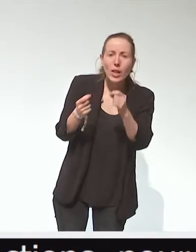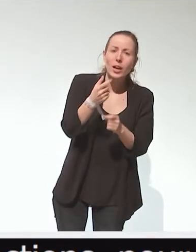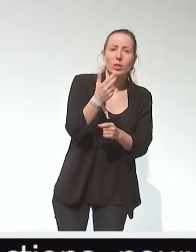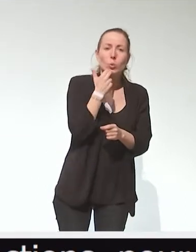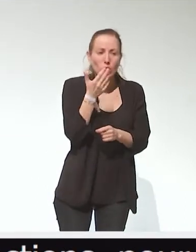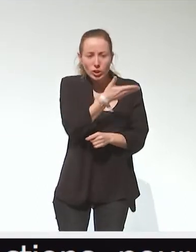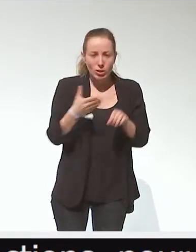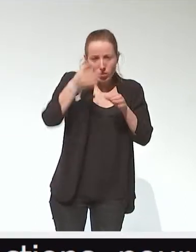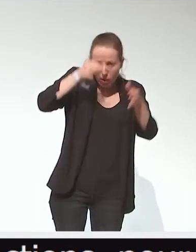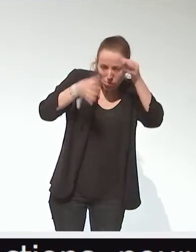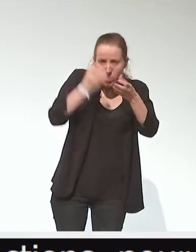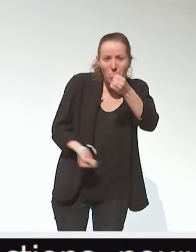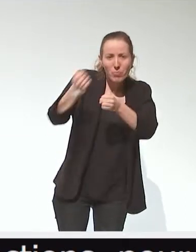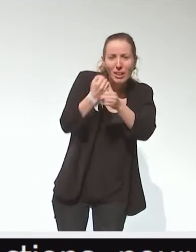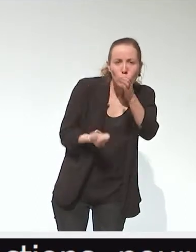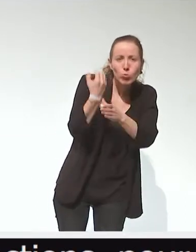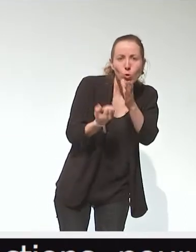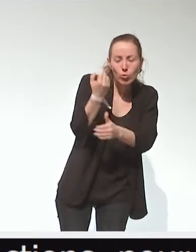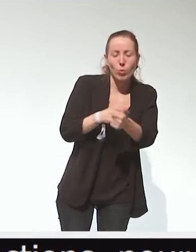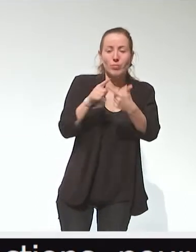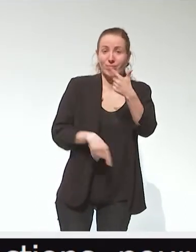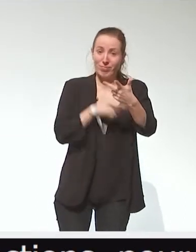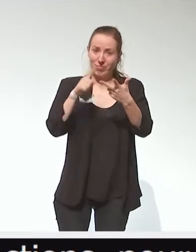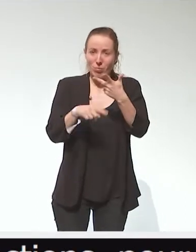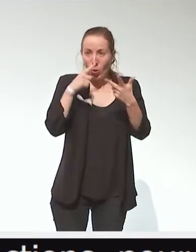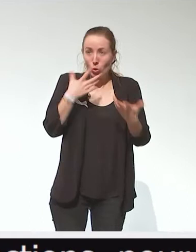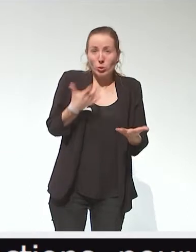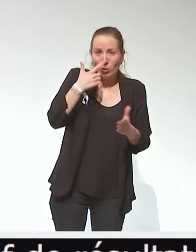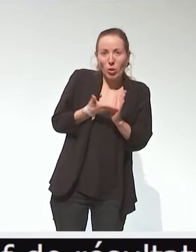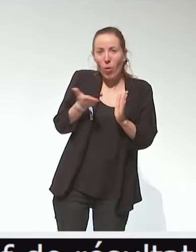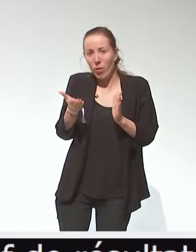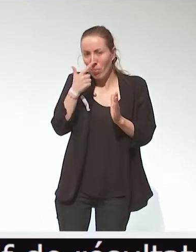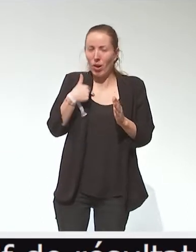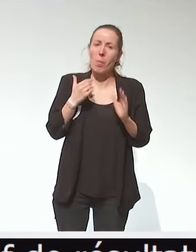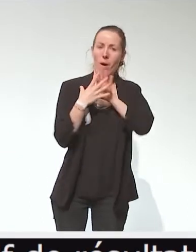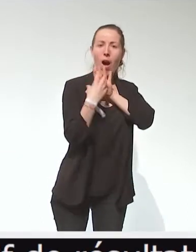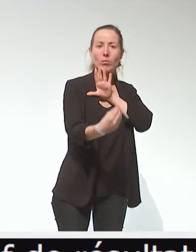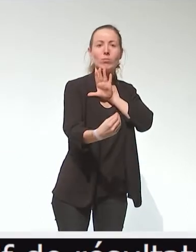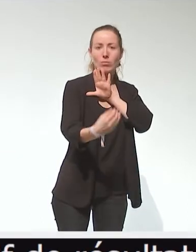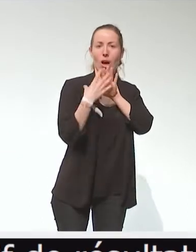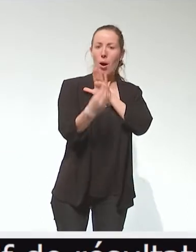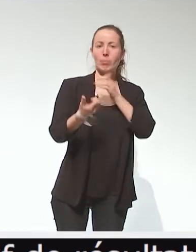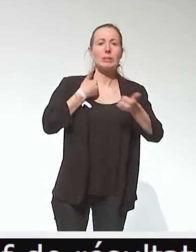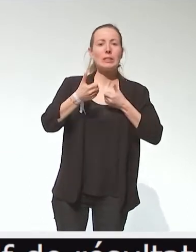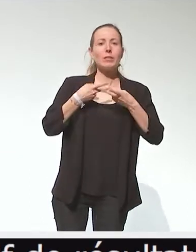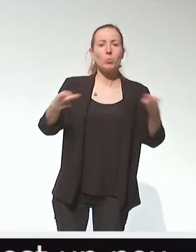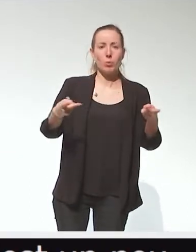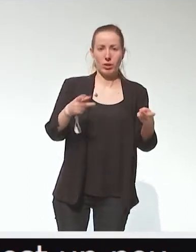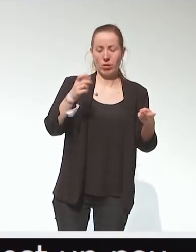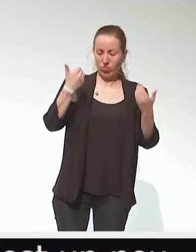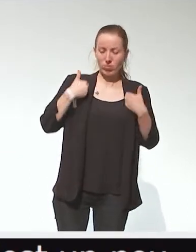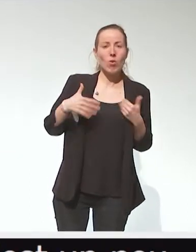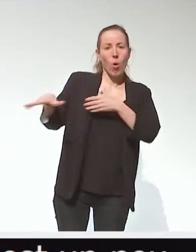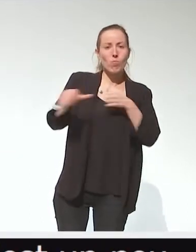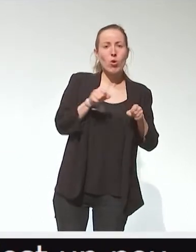in cooperation with our partners and users. And thirdly, maybe it's not part of the topic today, but we must